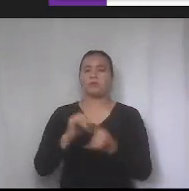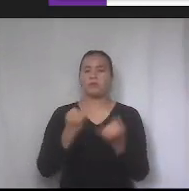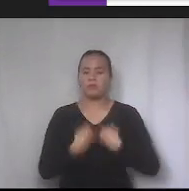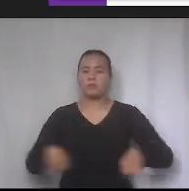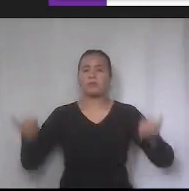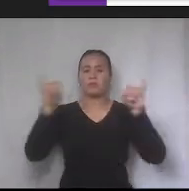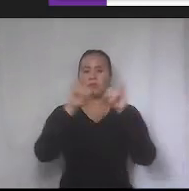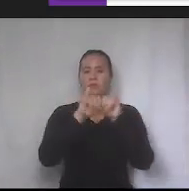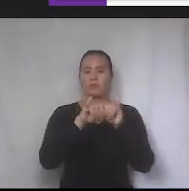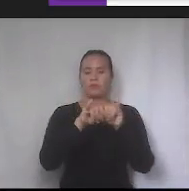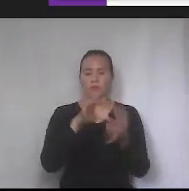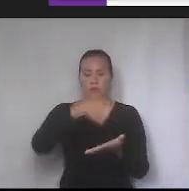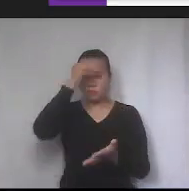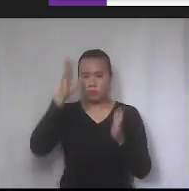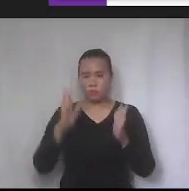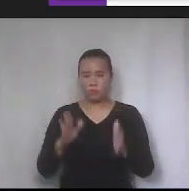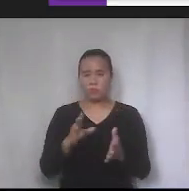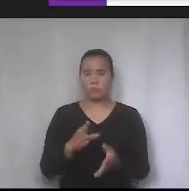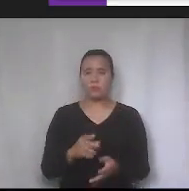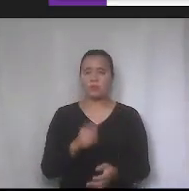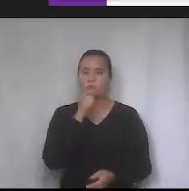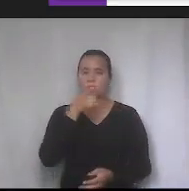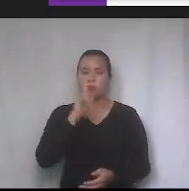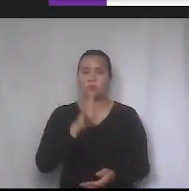actually learn reading and writing tasks.